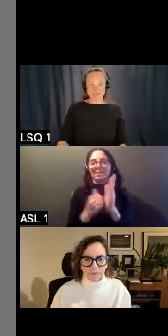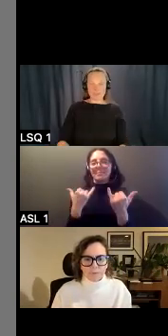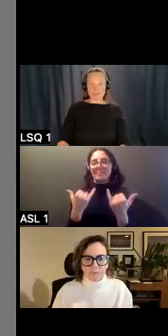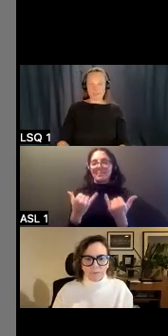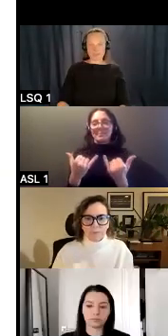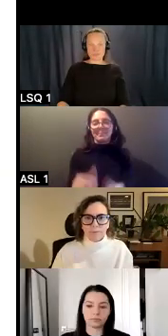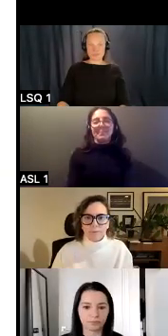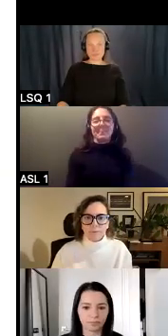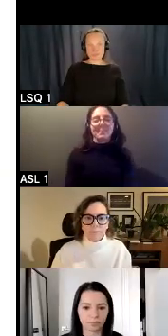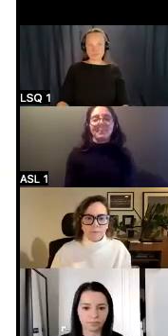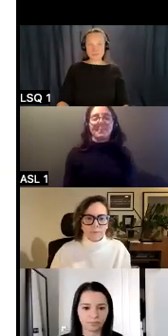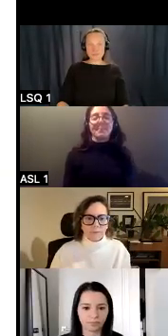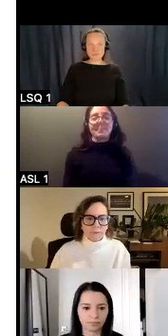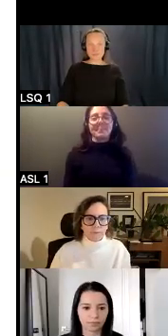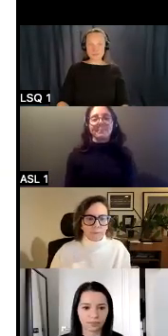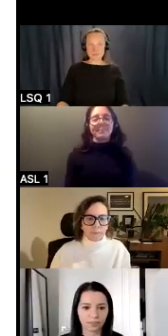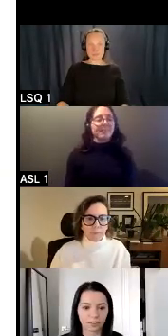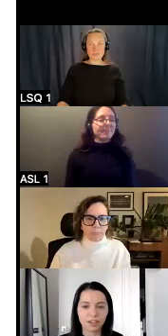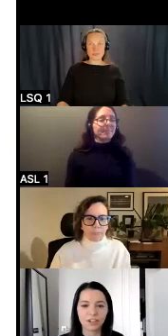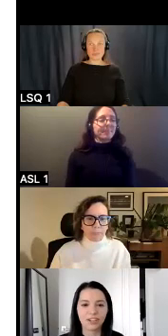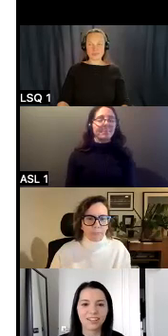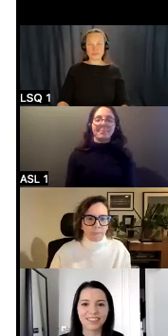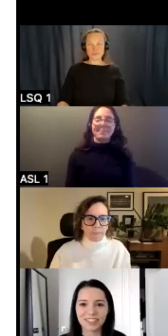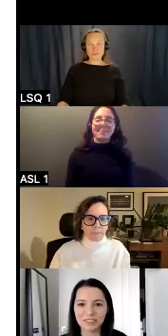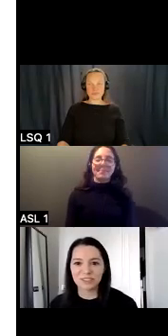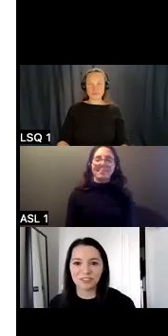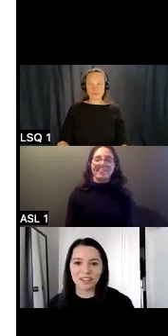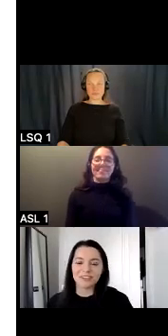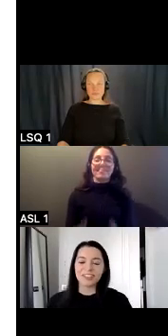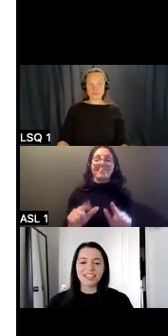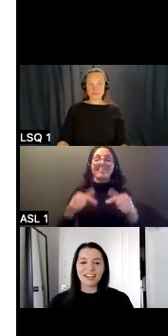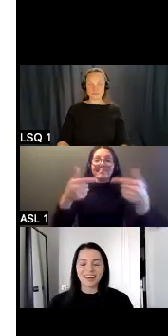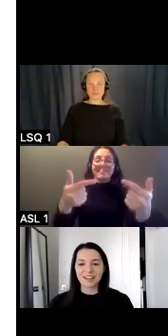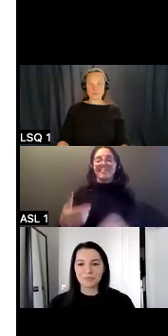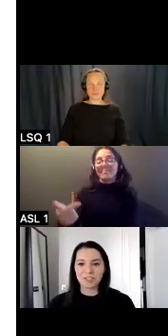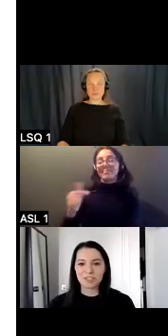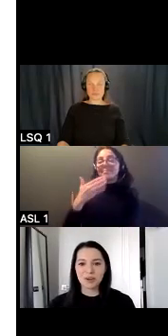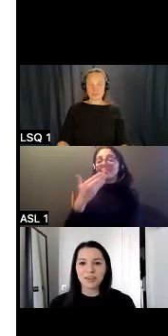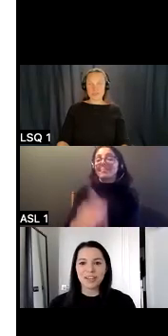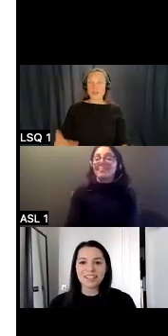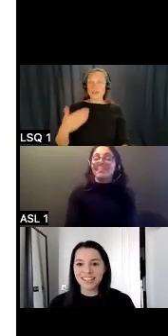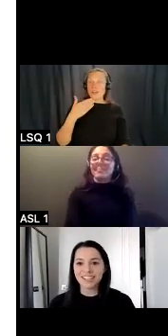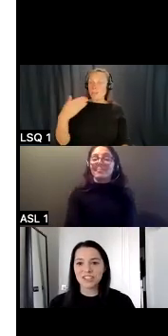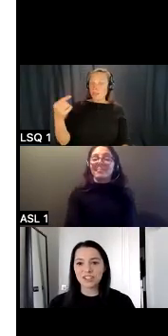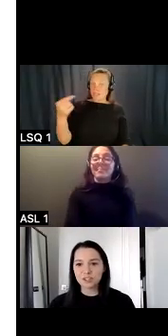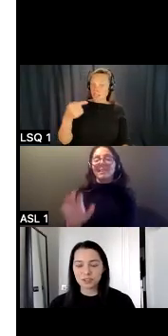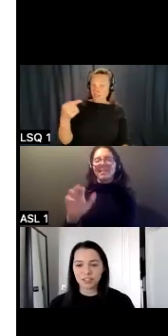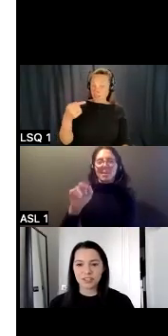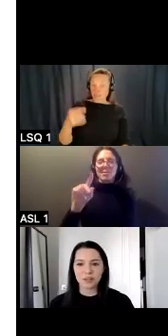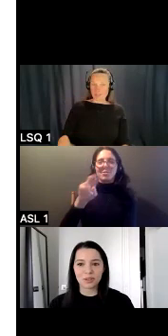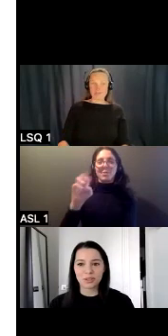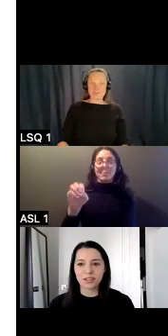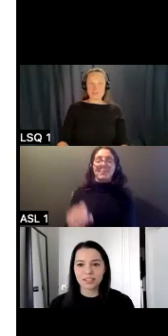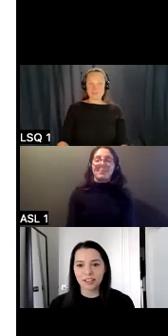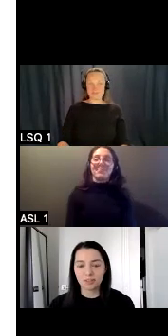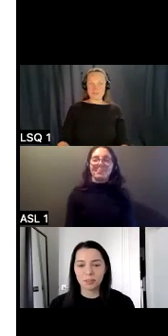Great, thank you, Geneviève. So in addition to the two of us,